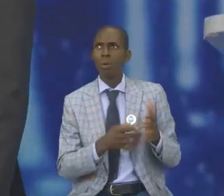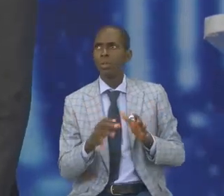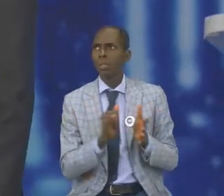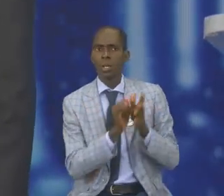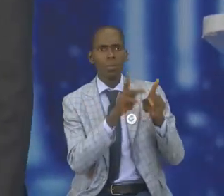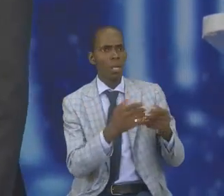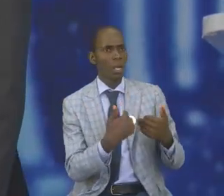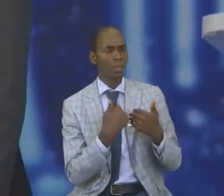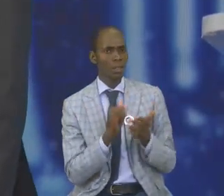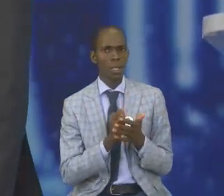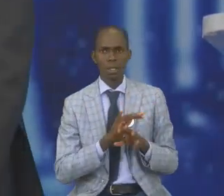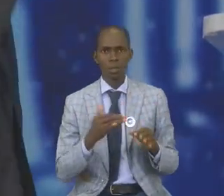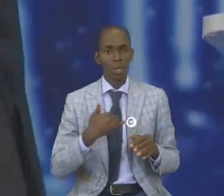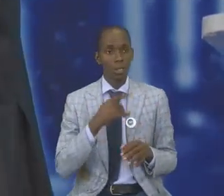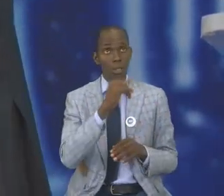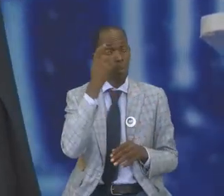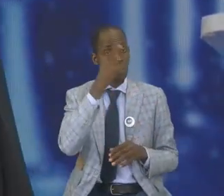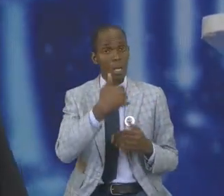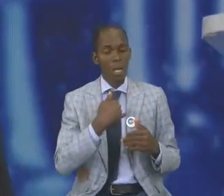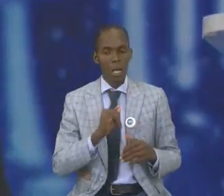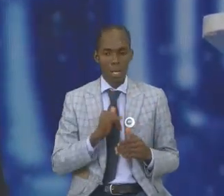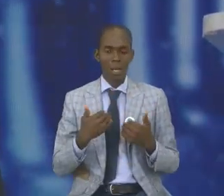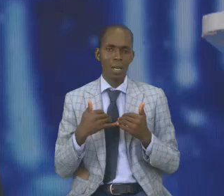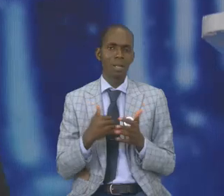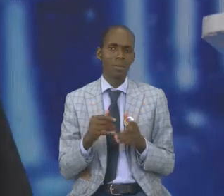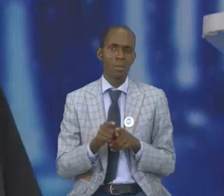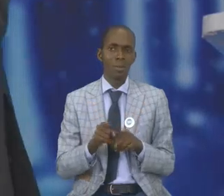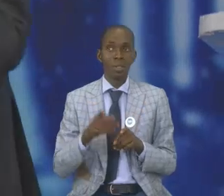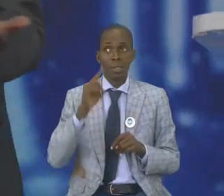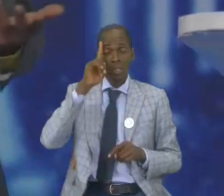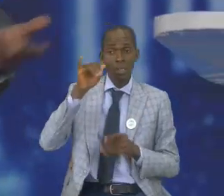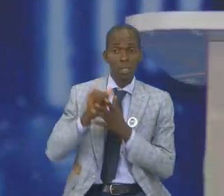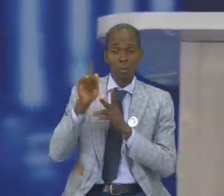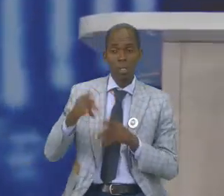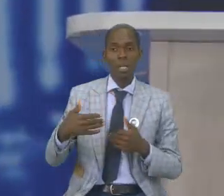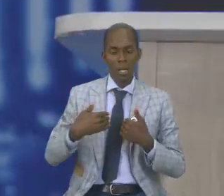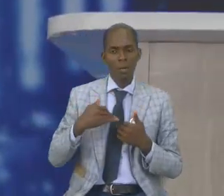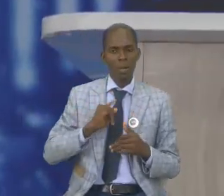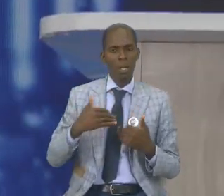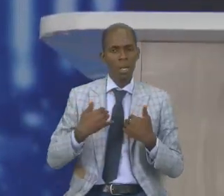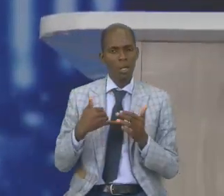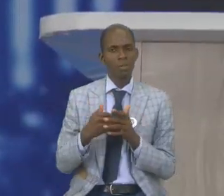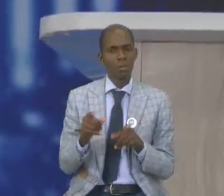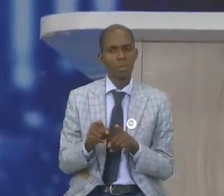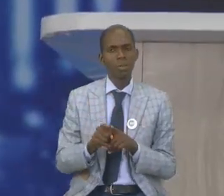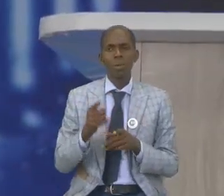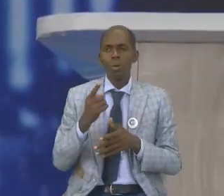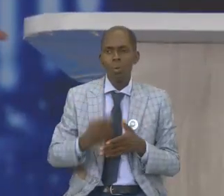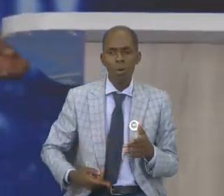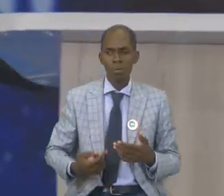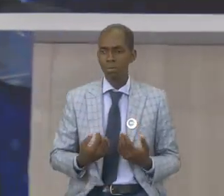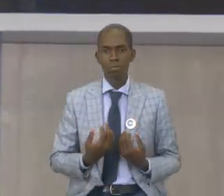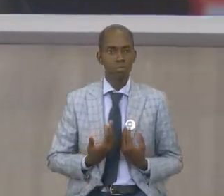The brain he has, I don't have. And the intelligence he has, and I don't have. And what a passion, power